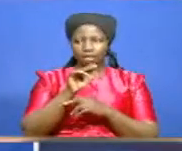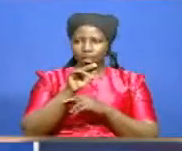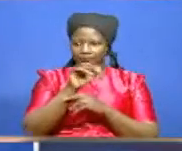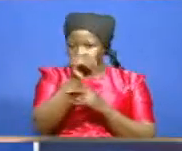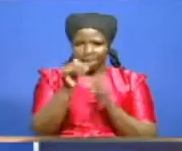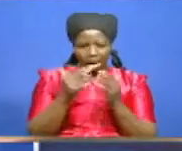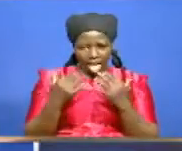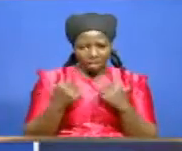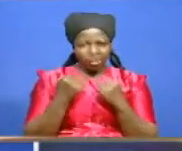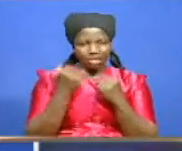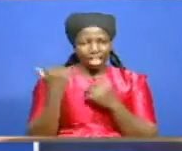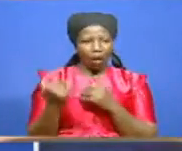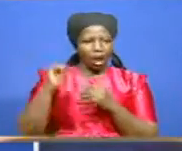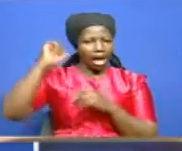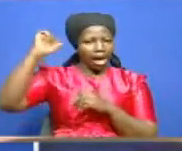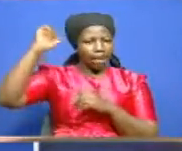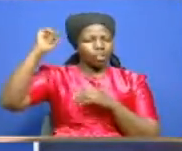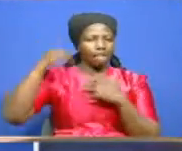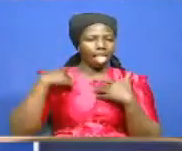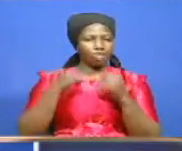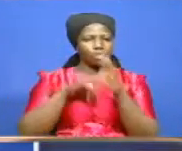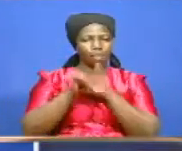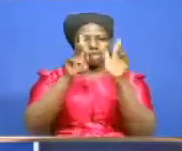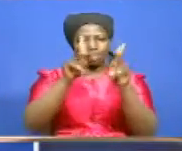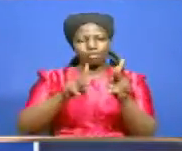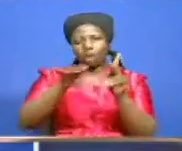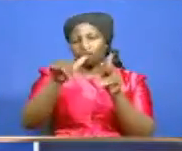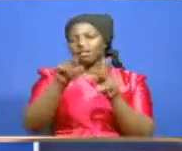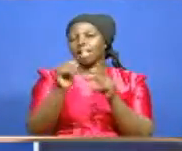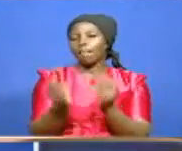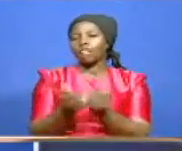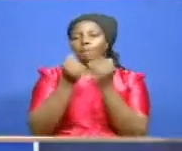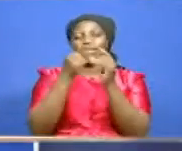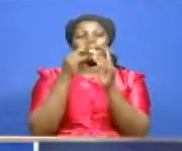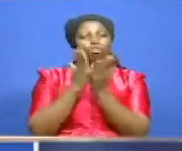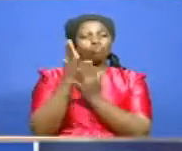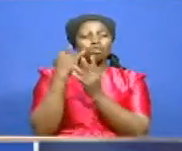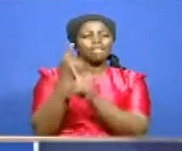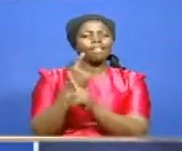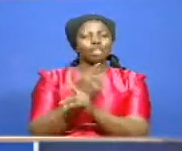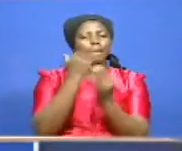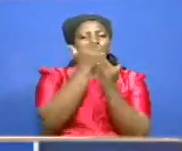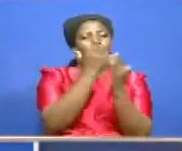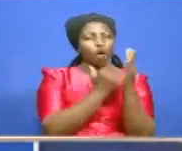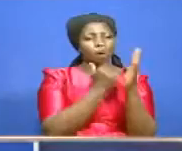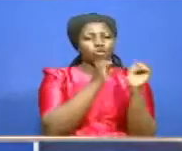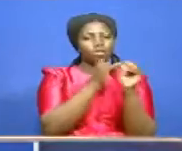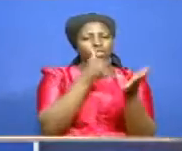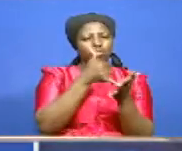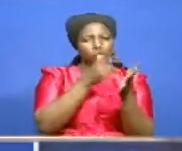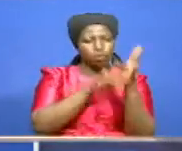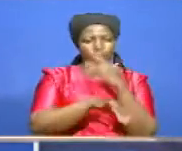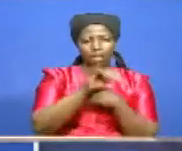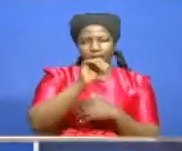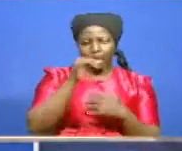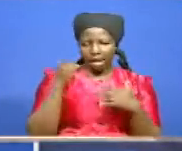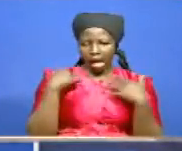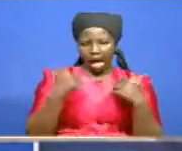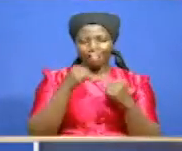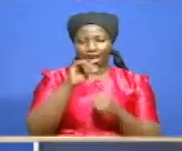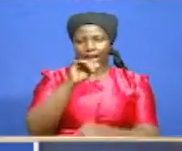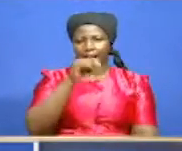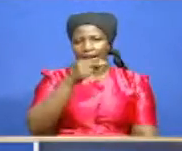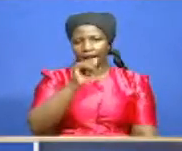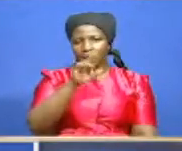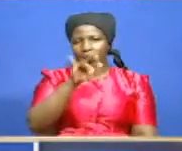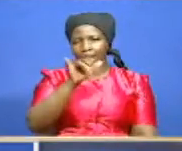and adolescent health in Kisumu County. This has been done through a number of programs which included Afya Lisi, He started in